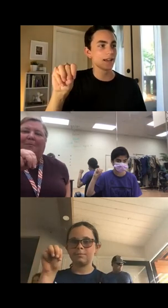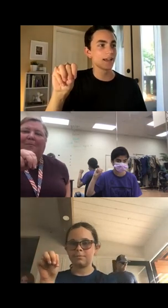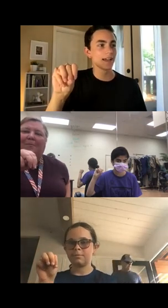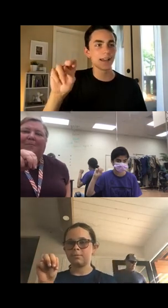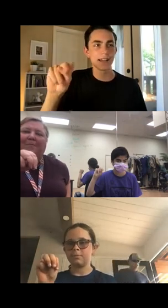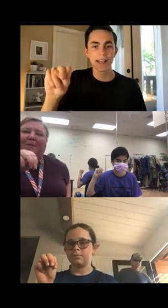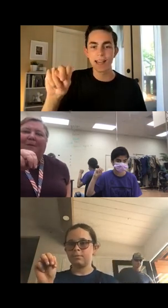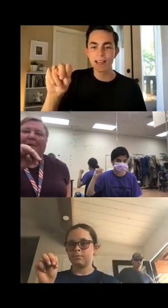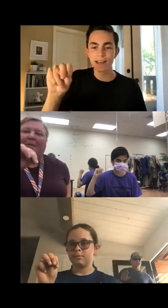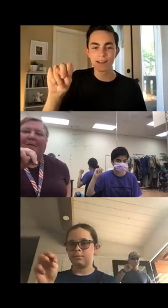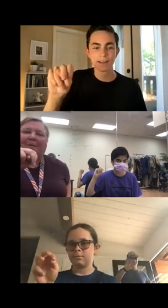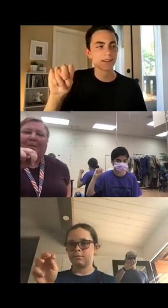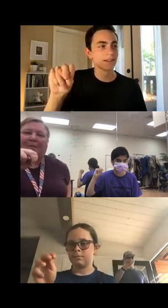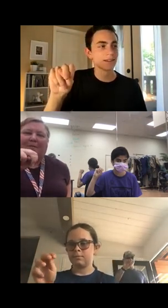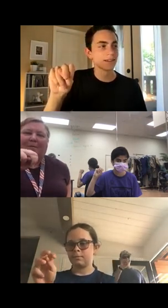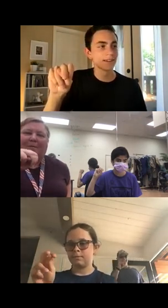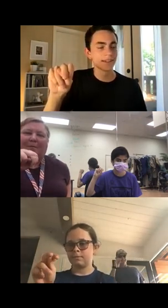M, N,